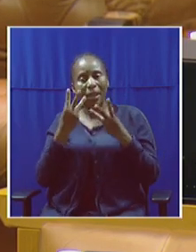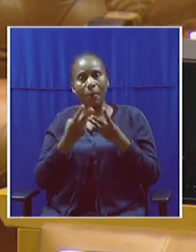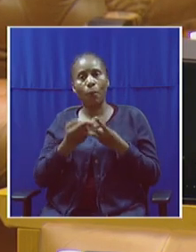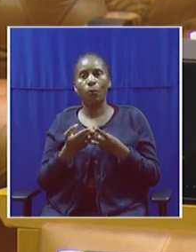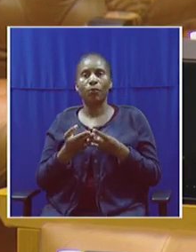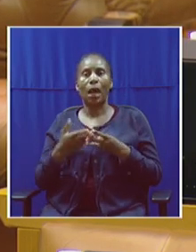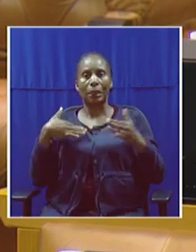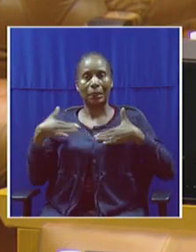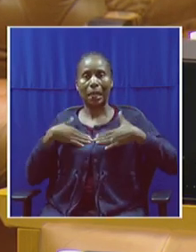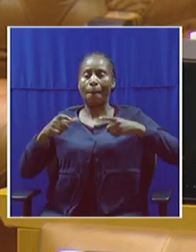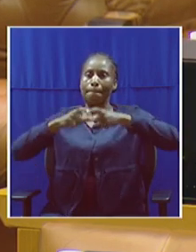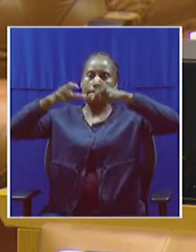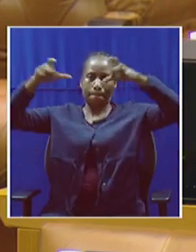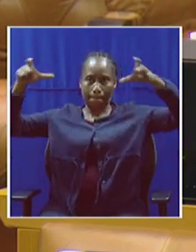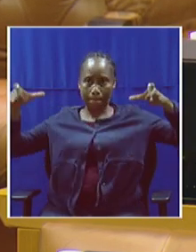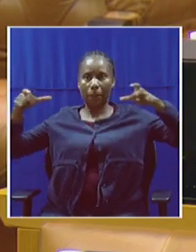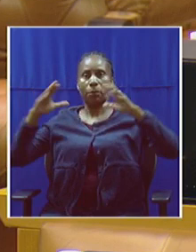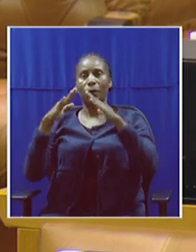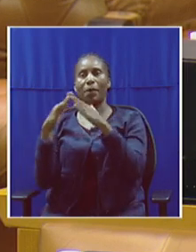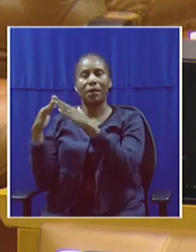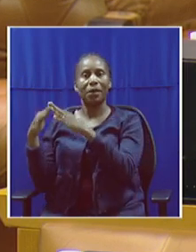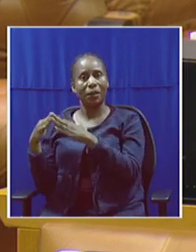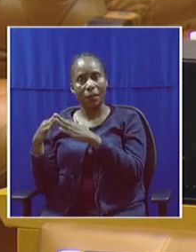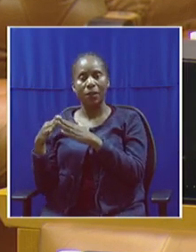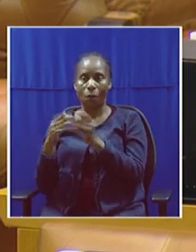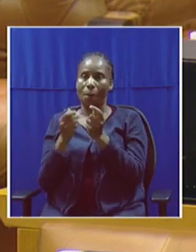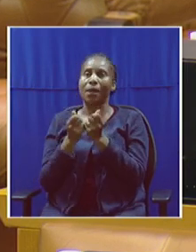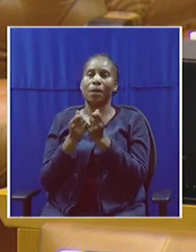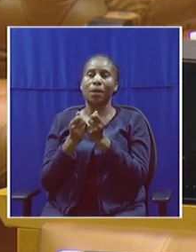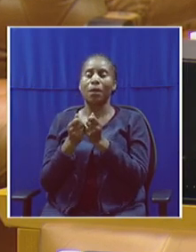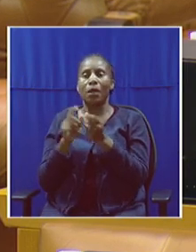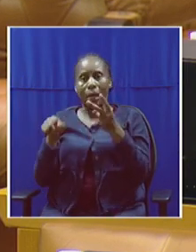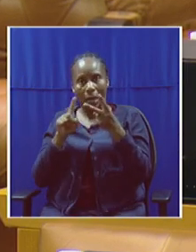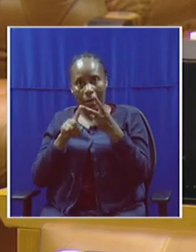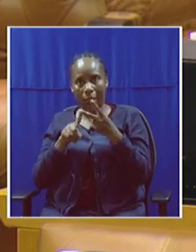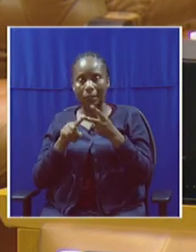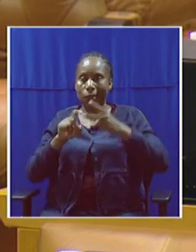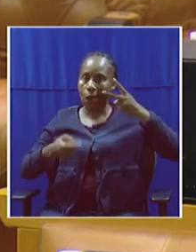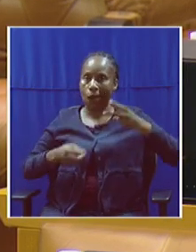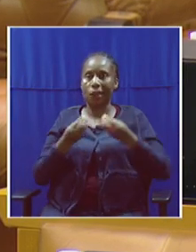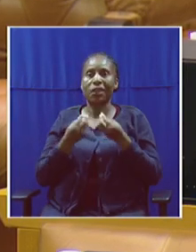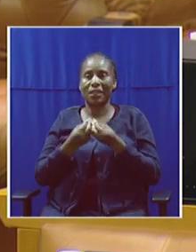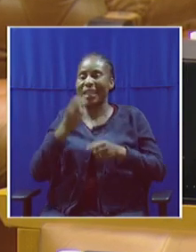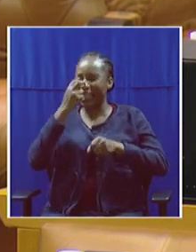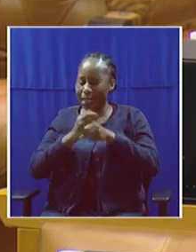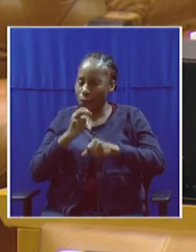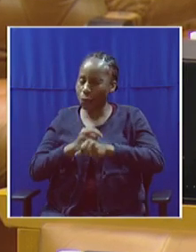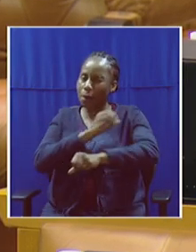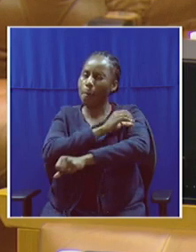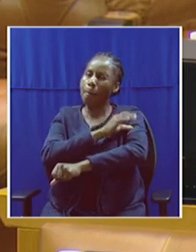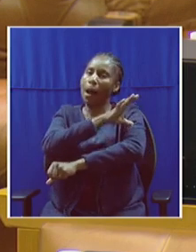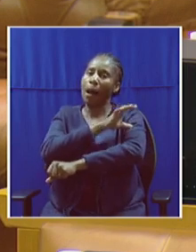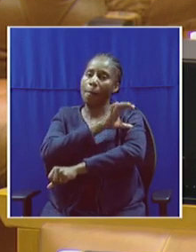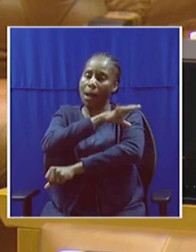large assets large quantities of money and therefore they should be so empowered to understand their